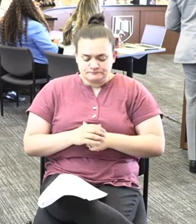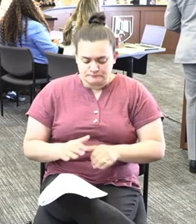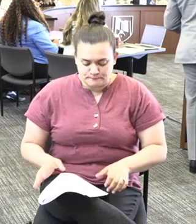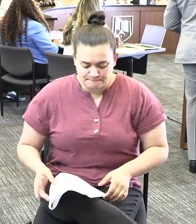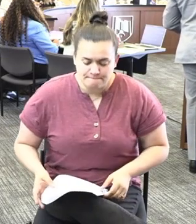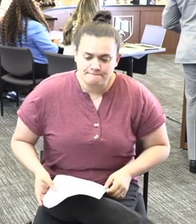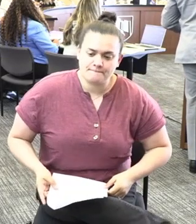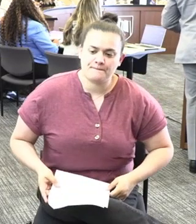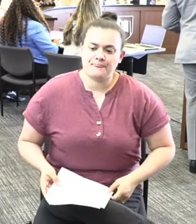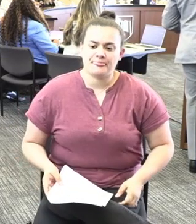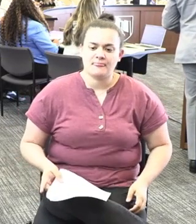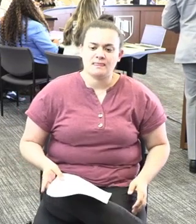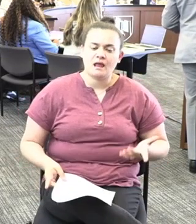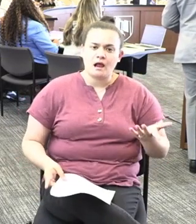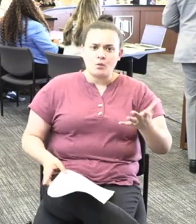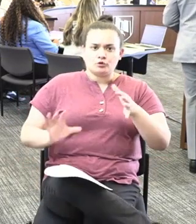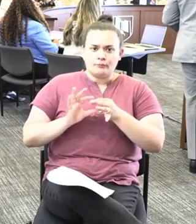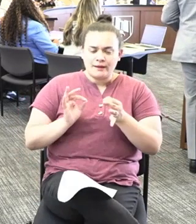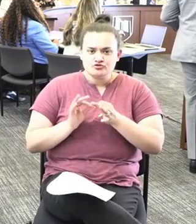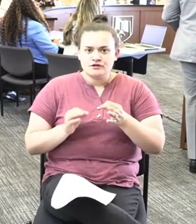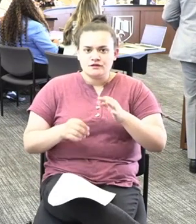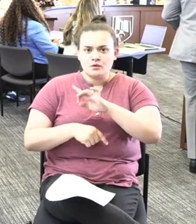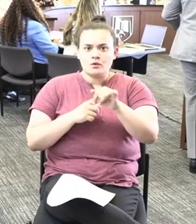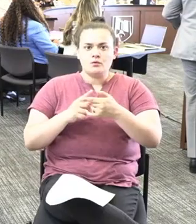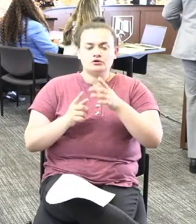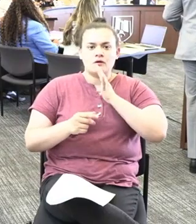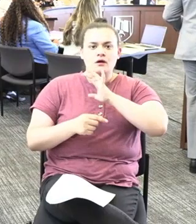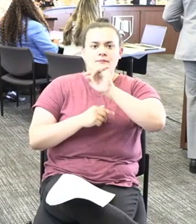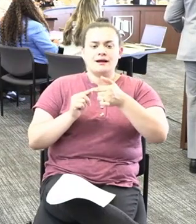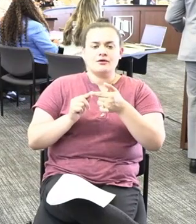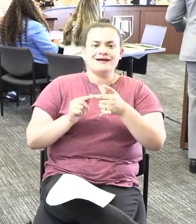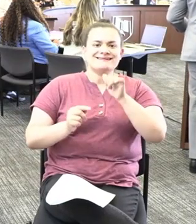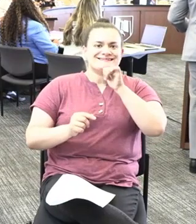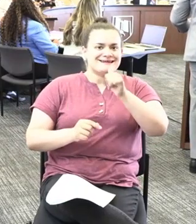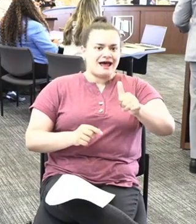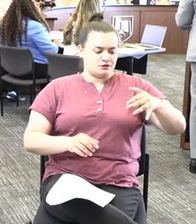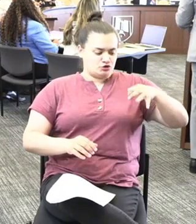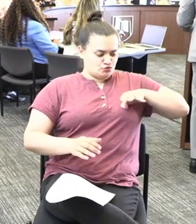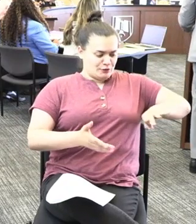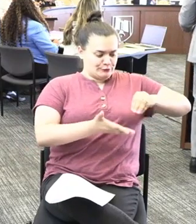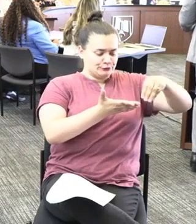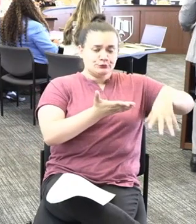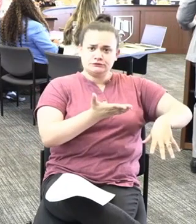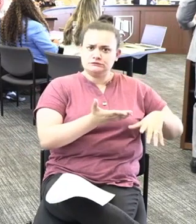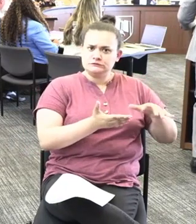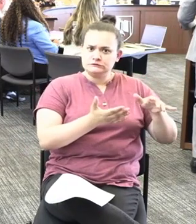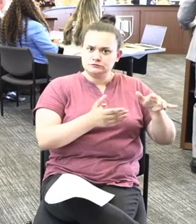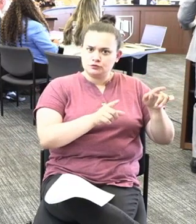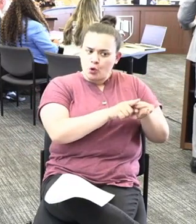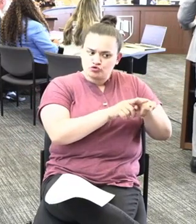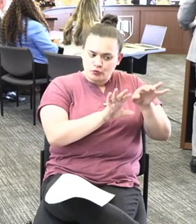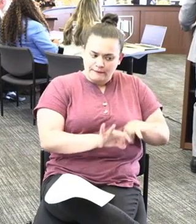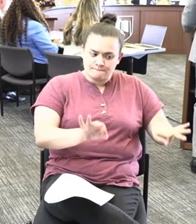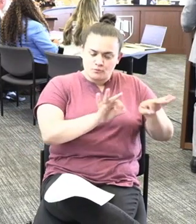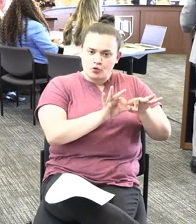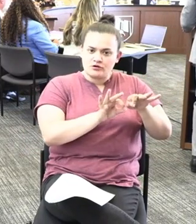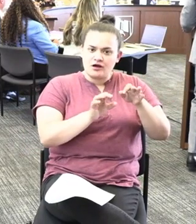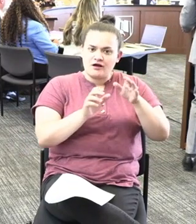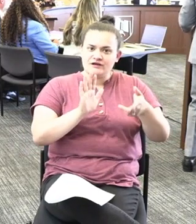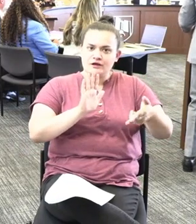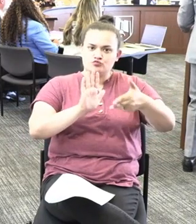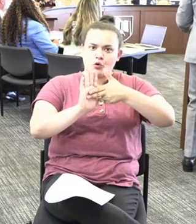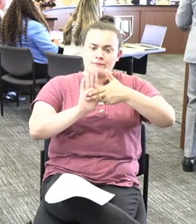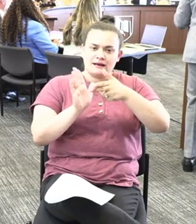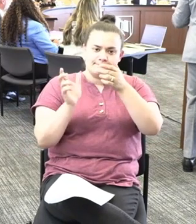like to highlight that when we talk about non-credit students, that's an important piece of an enrollment management plan. So for